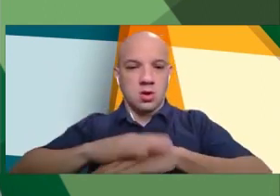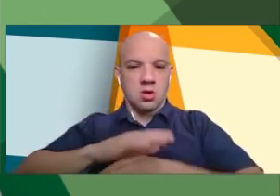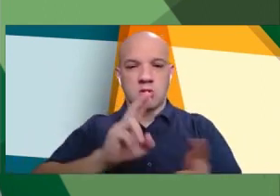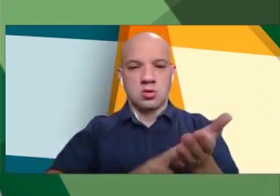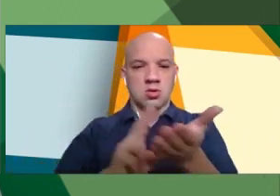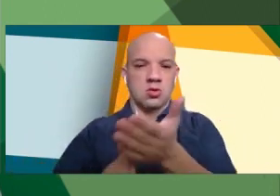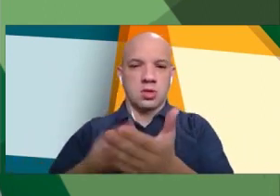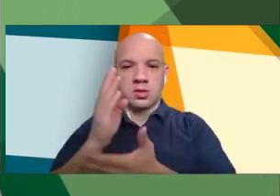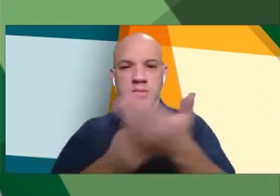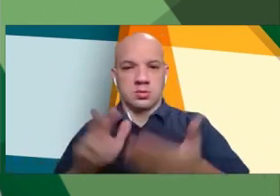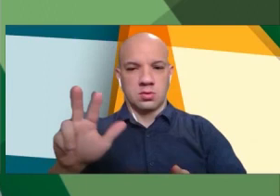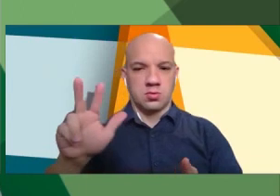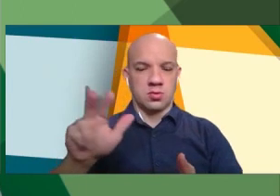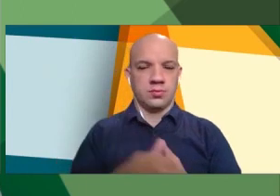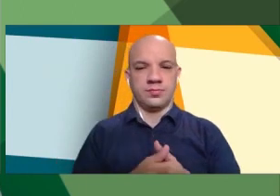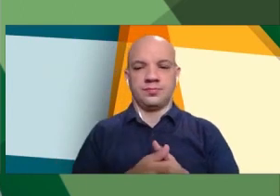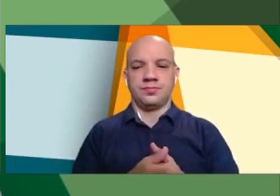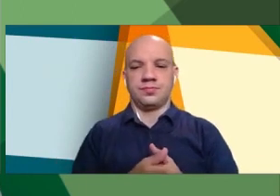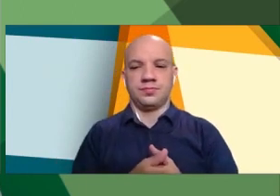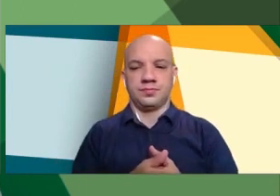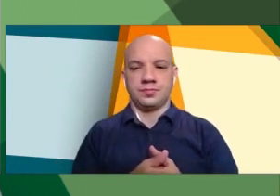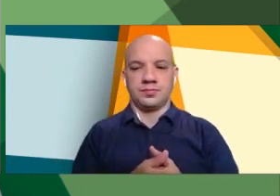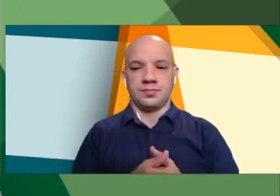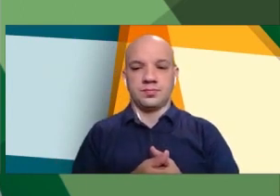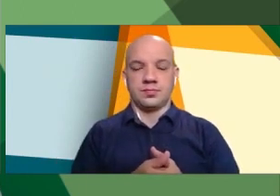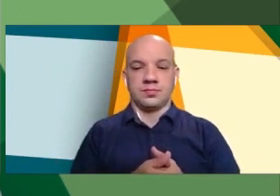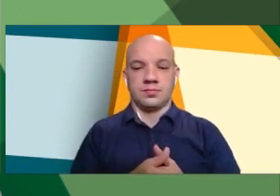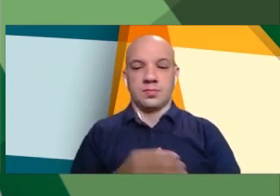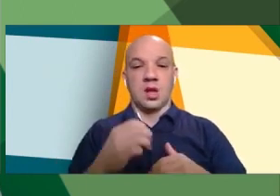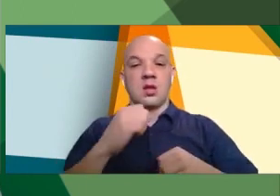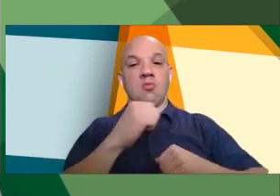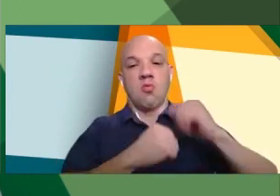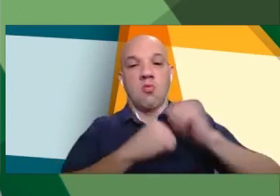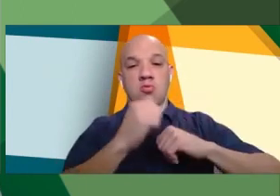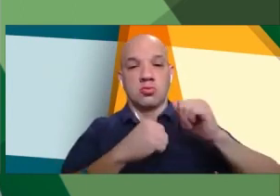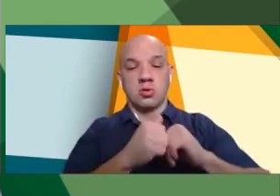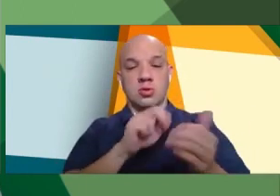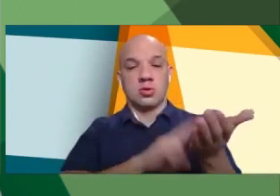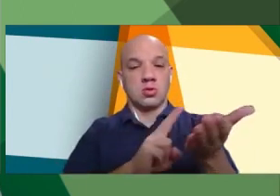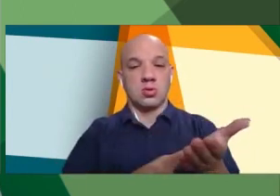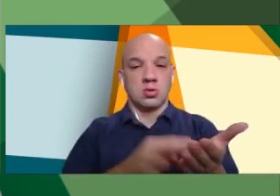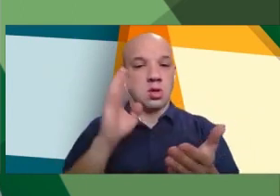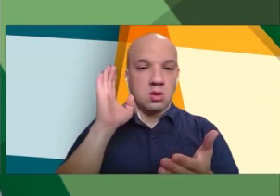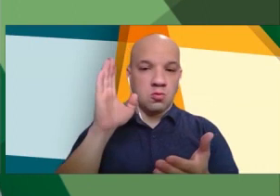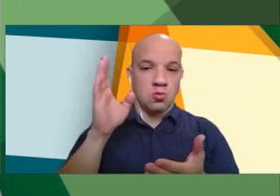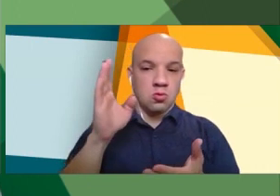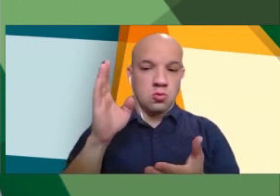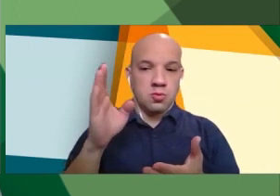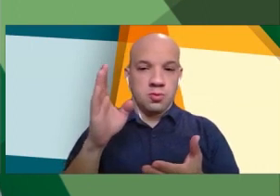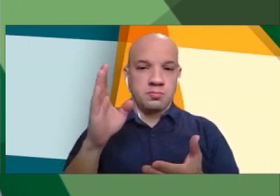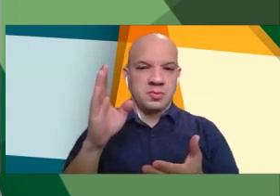contracting Section 3. And on construction contracts, it will be at